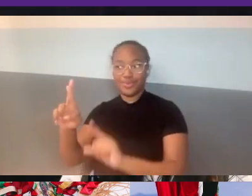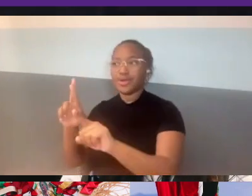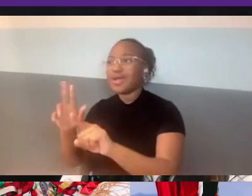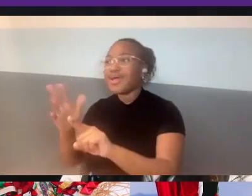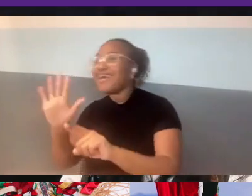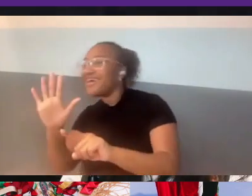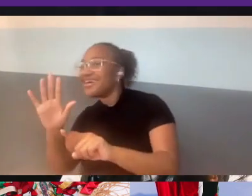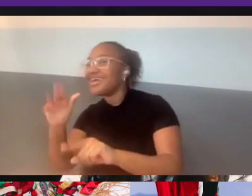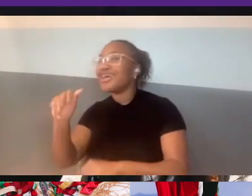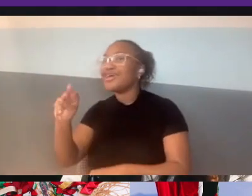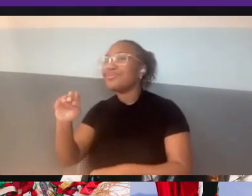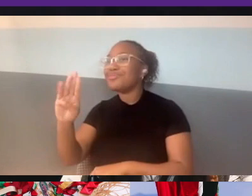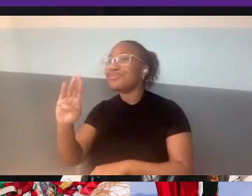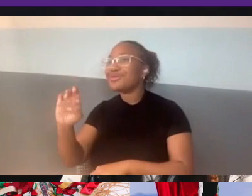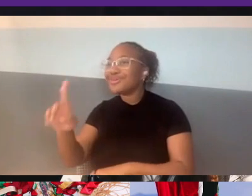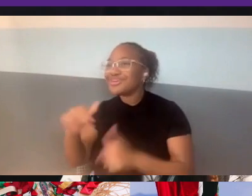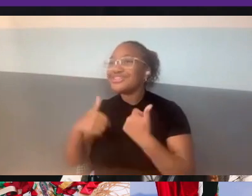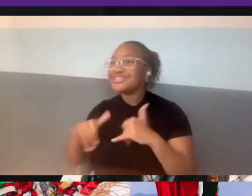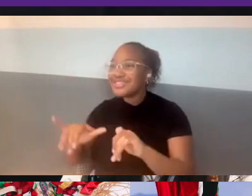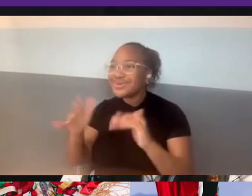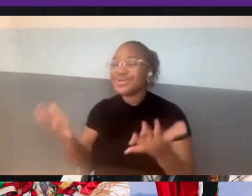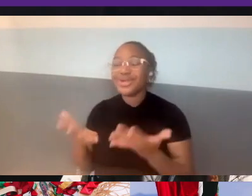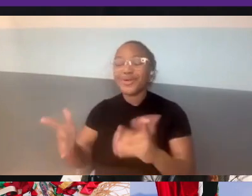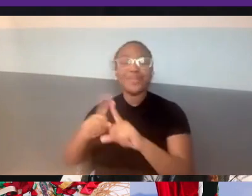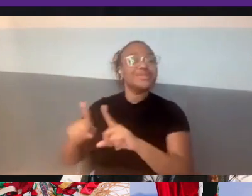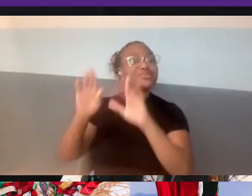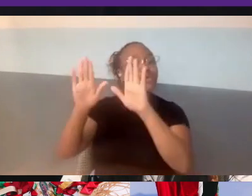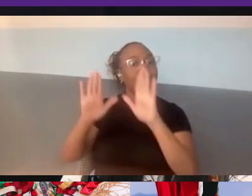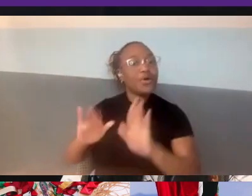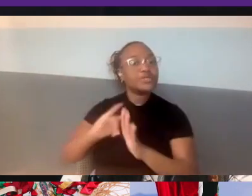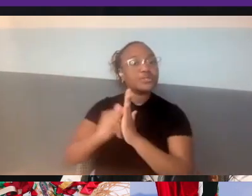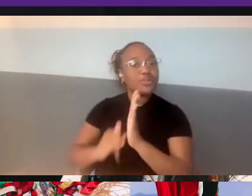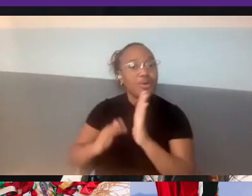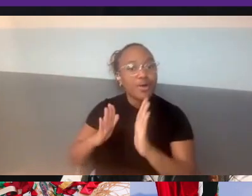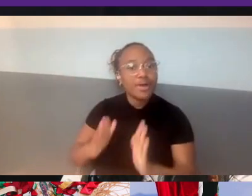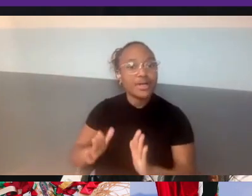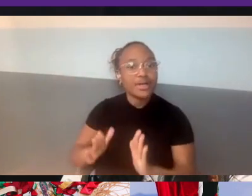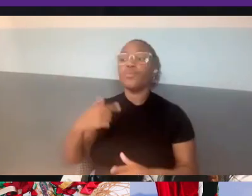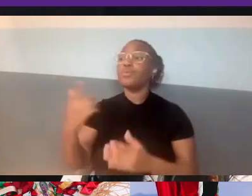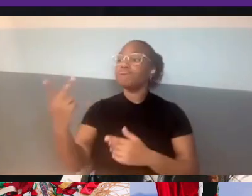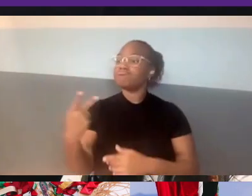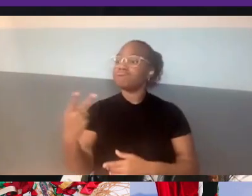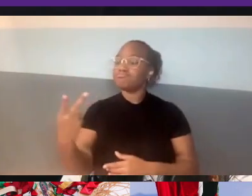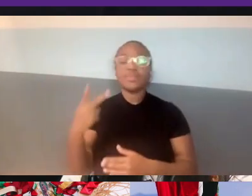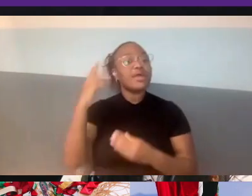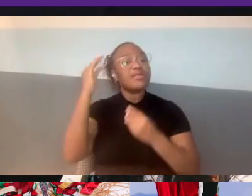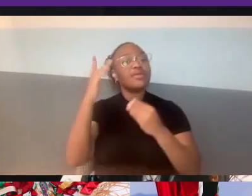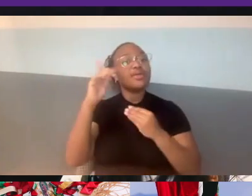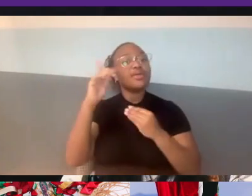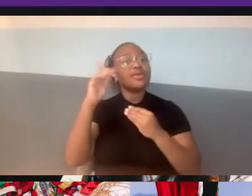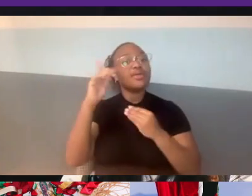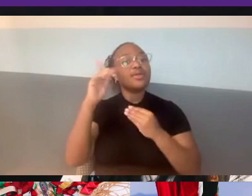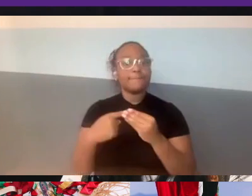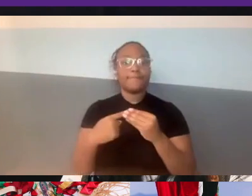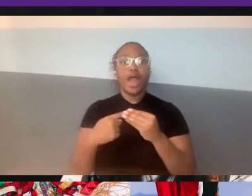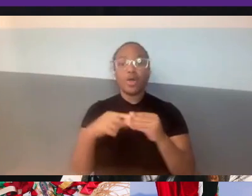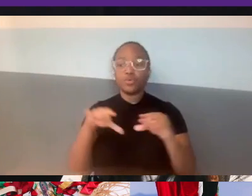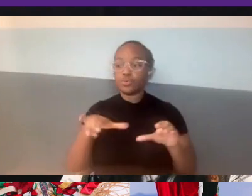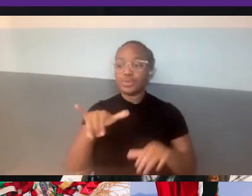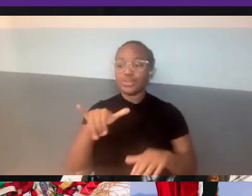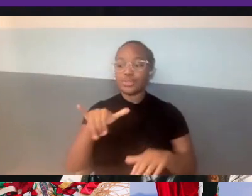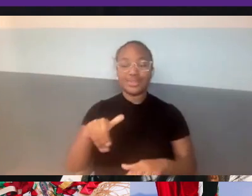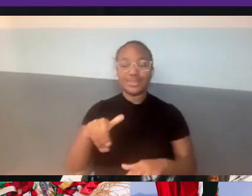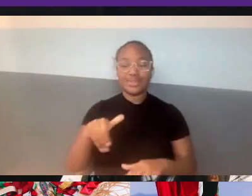were just trying to think about leaning into that in June when we had our first summer gathering for Beefy, and like our conversation